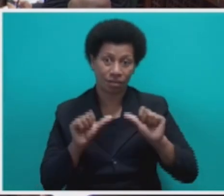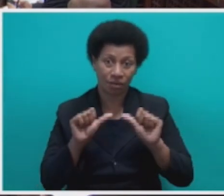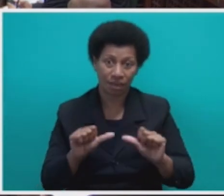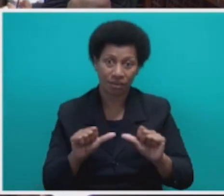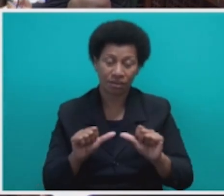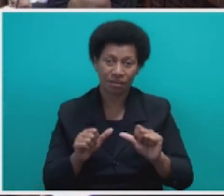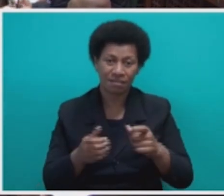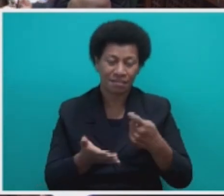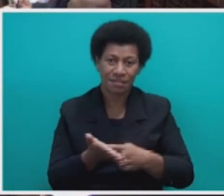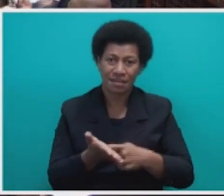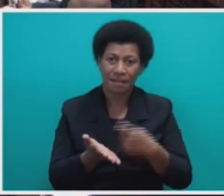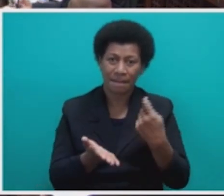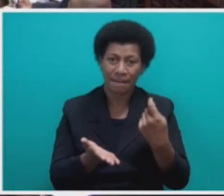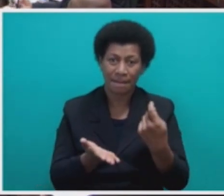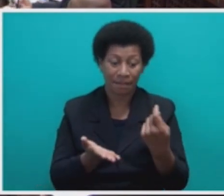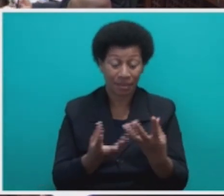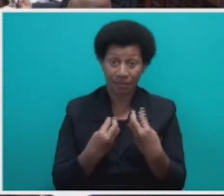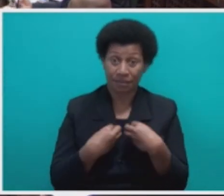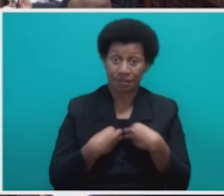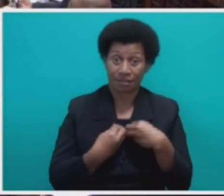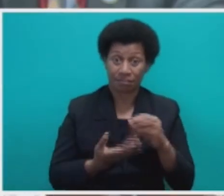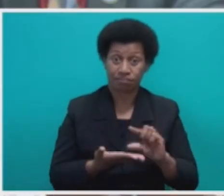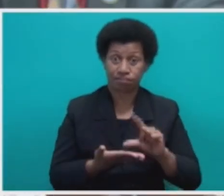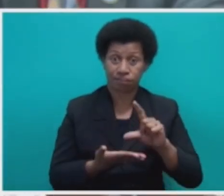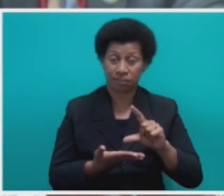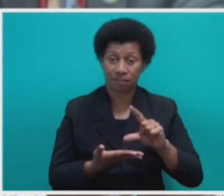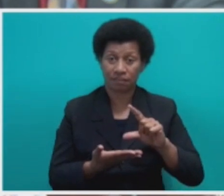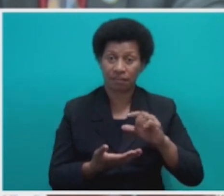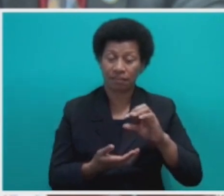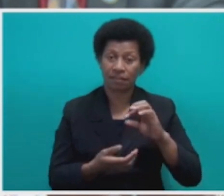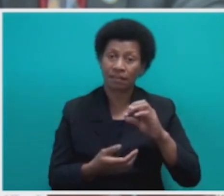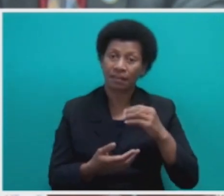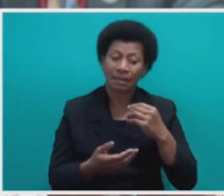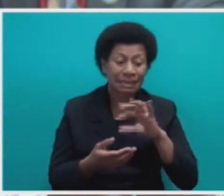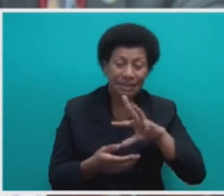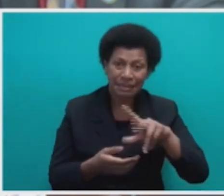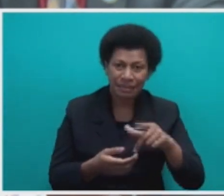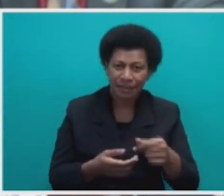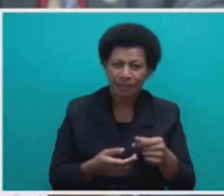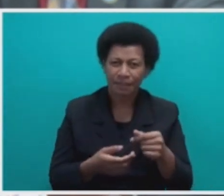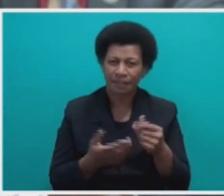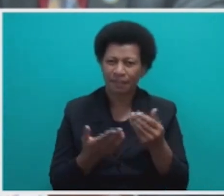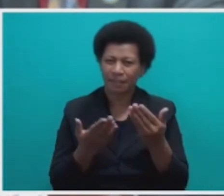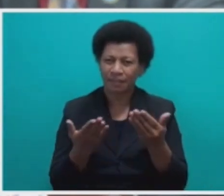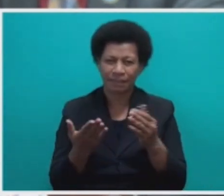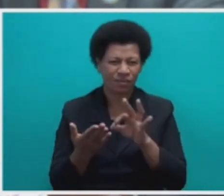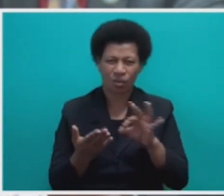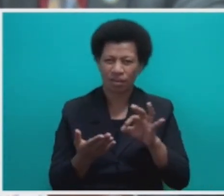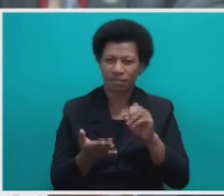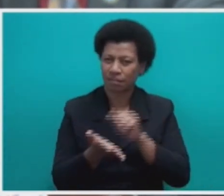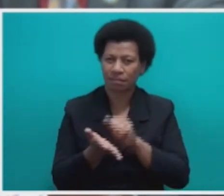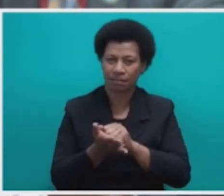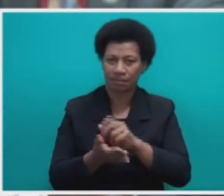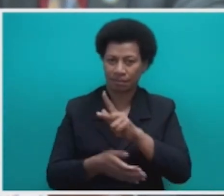make to the consumers, then it's unethical. And some of them engage in unethical pricing. And I think